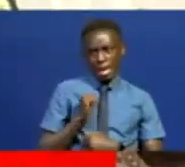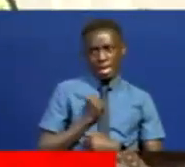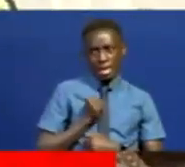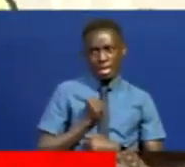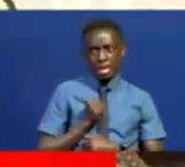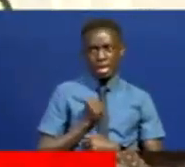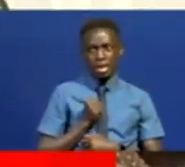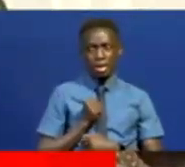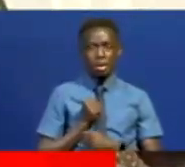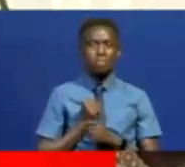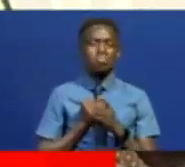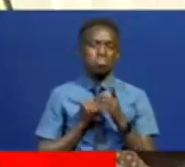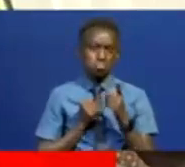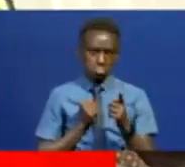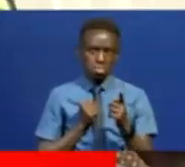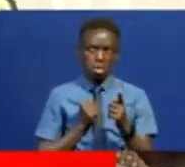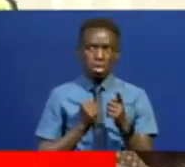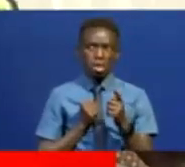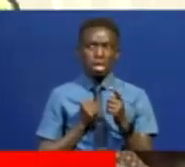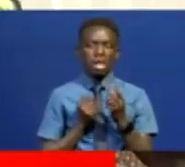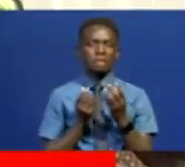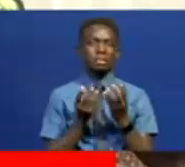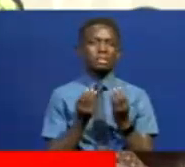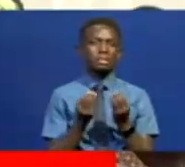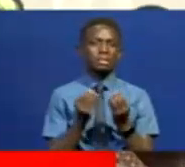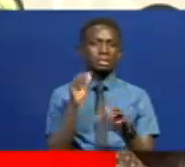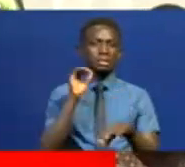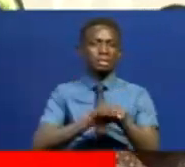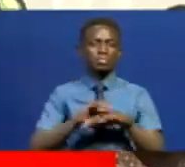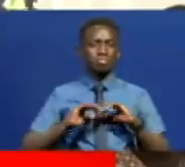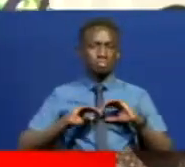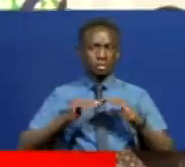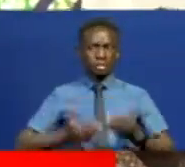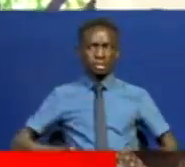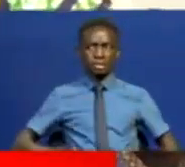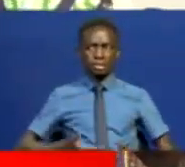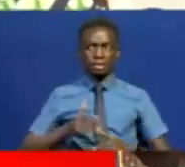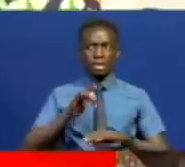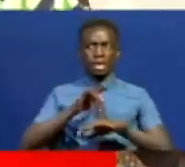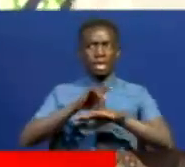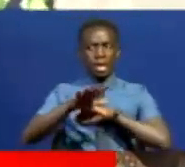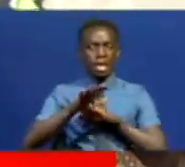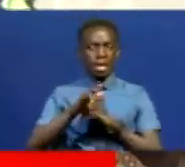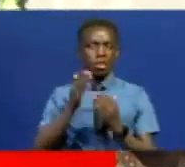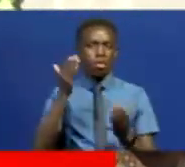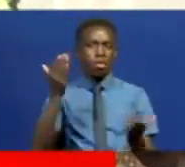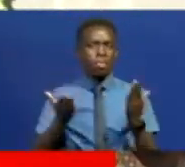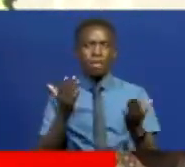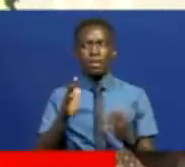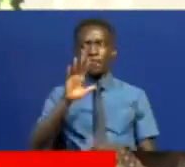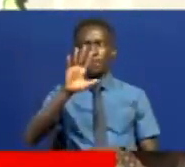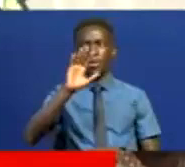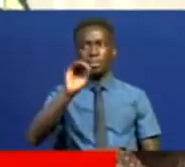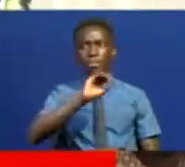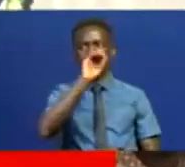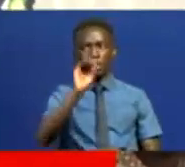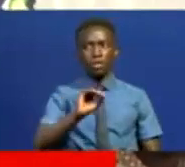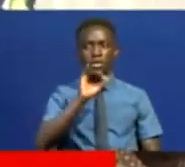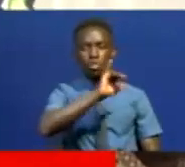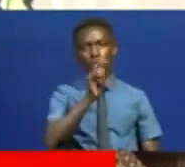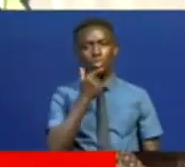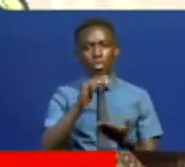the more likely that they're likely to get pregnancy at an early age, compared to only 5% of those with more than secondary